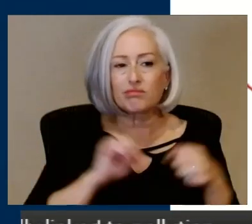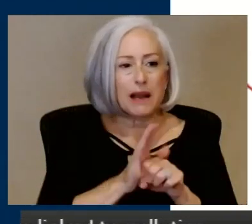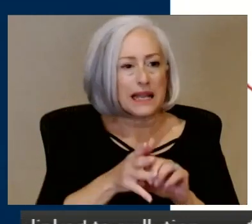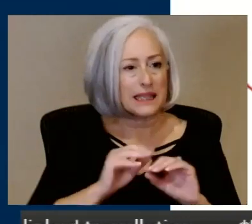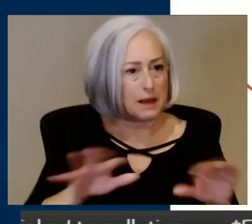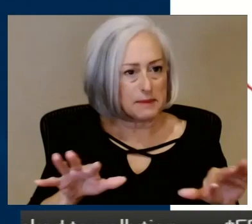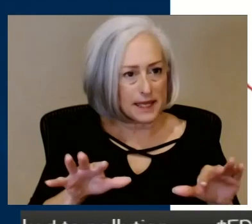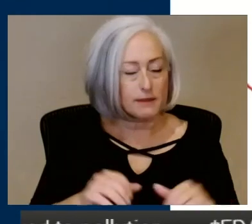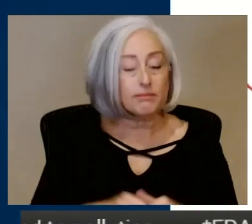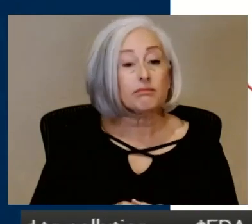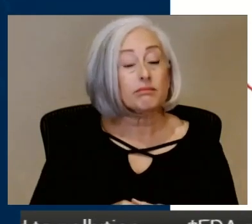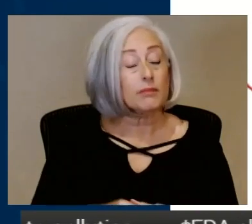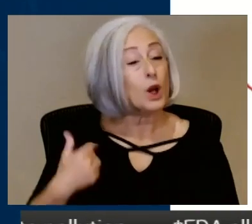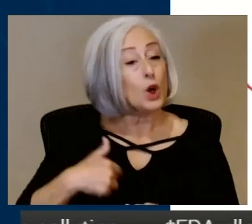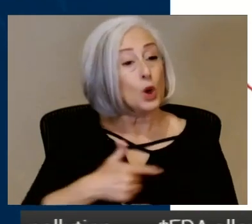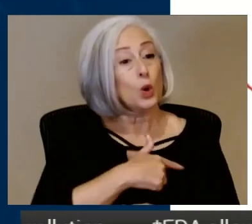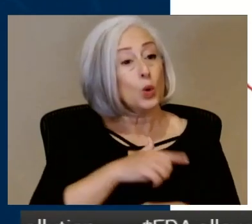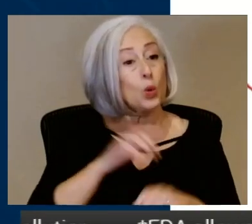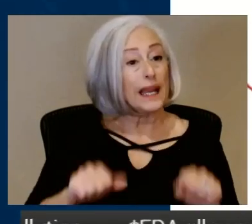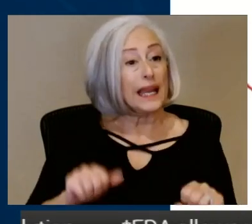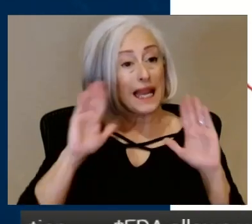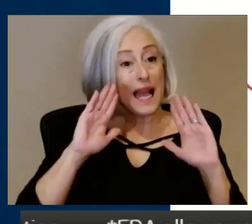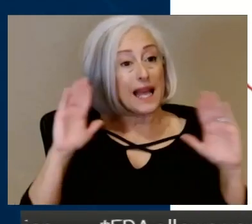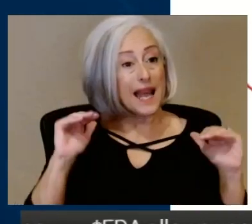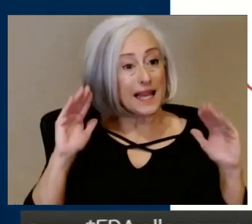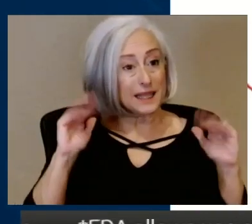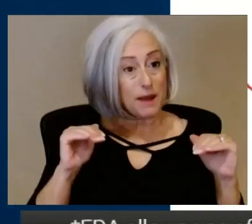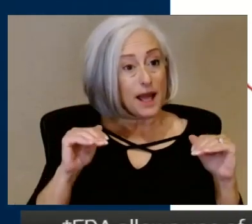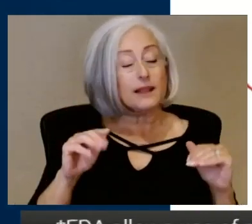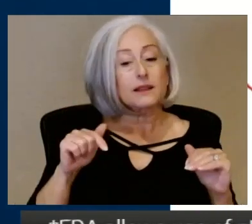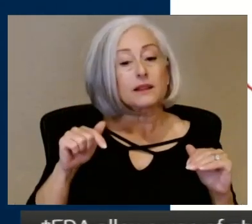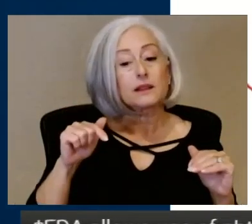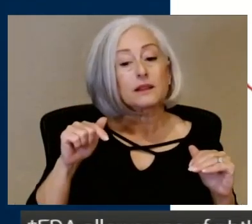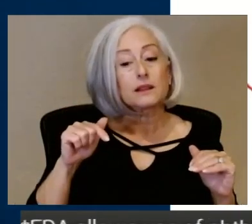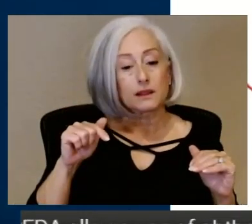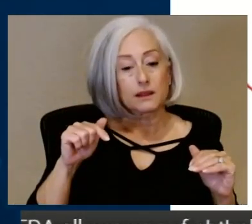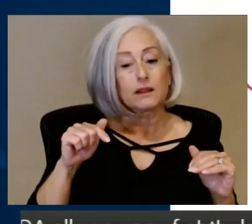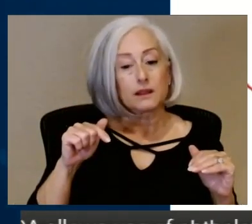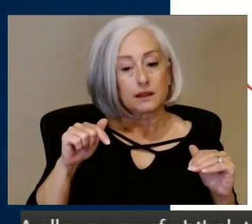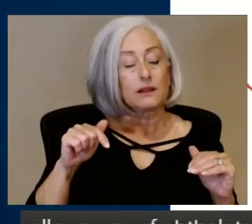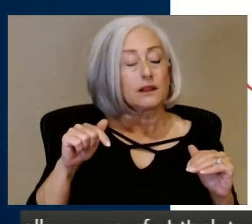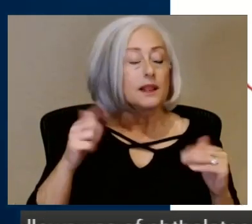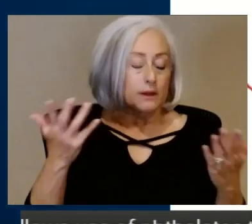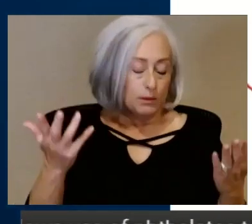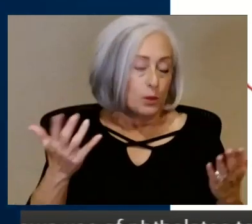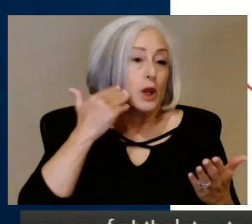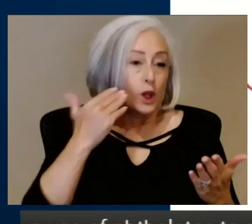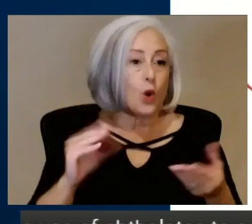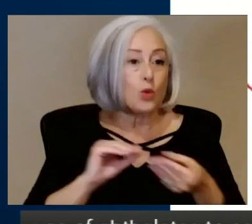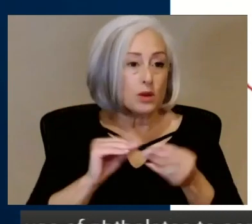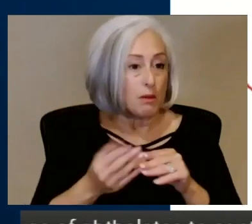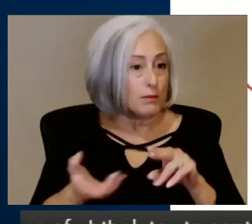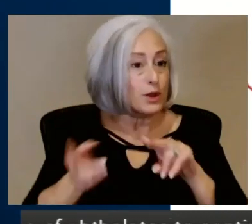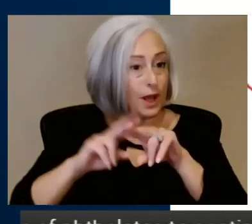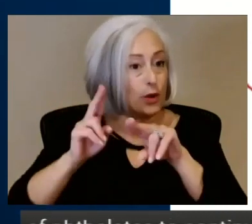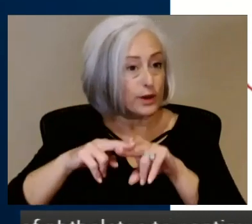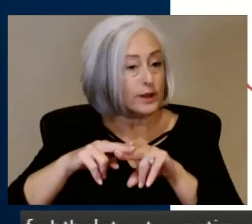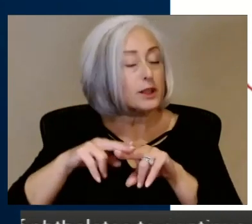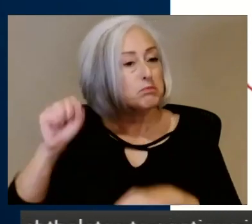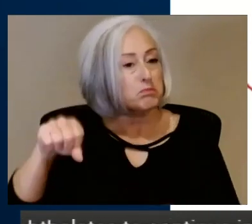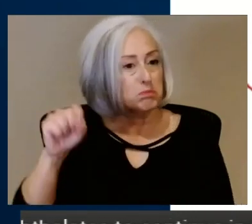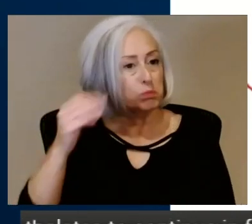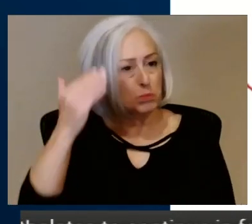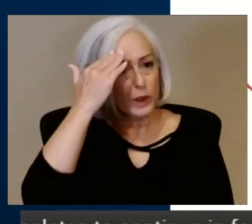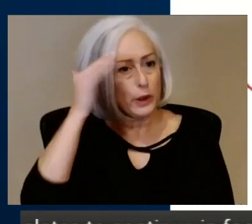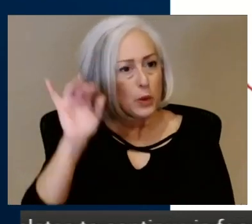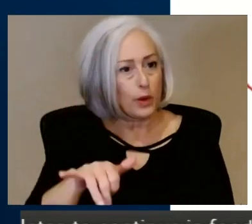can expect that, you know, this is going to, we are in a surge. We are certainly in the surge. And so I don't